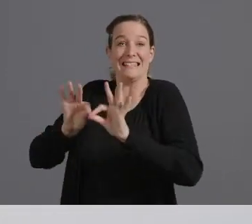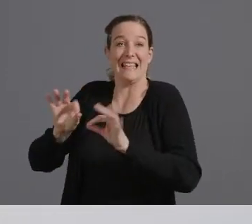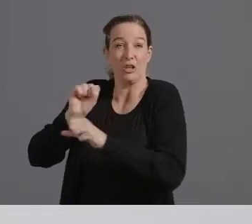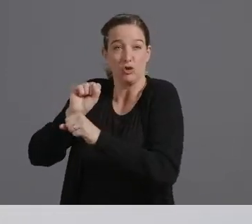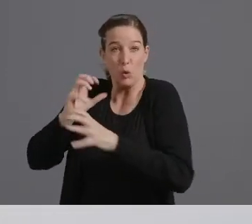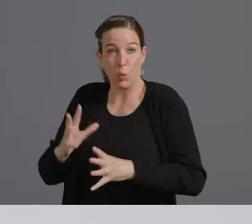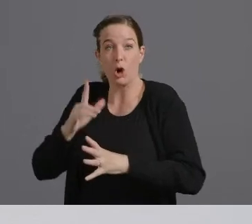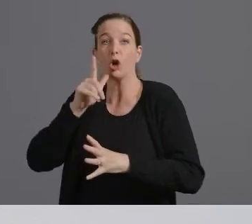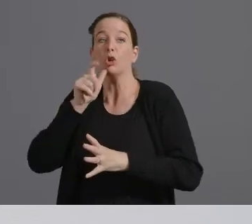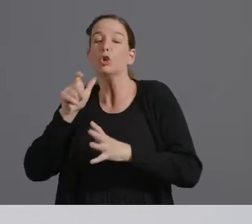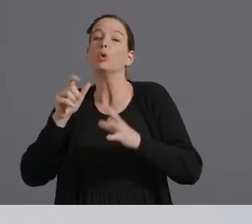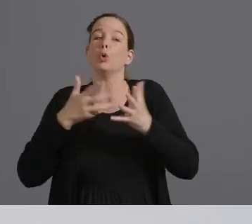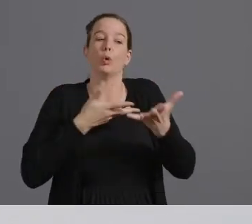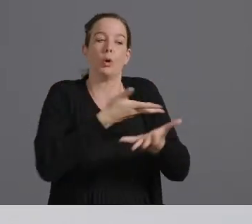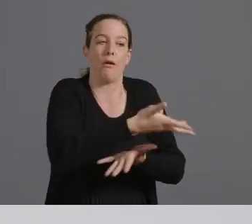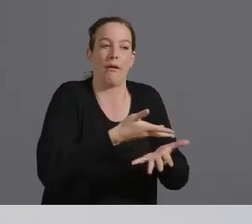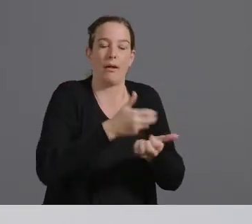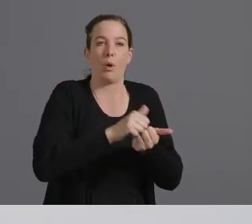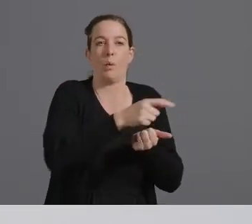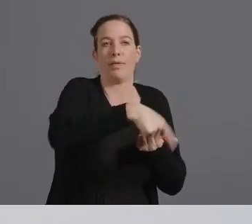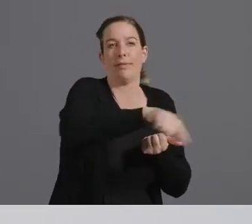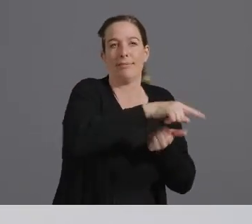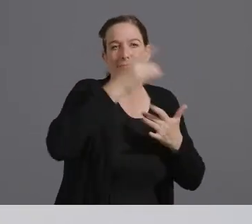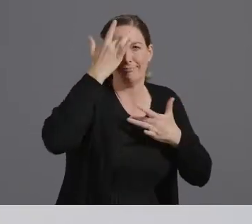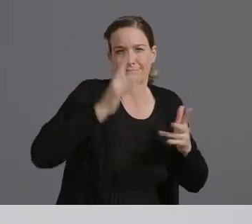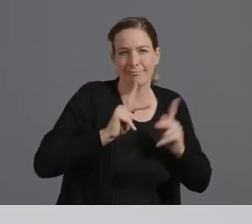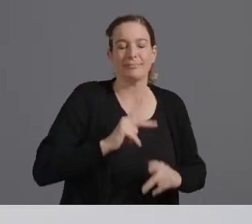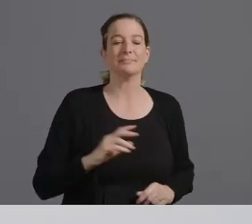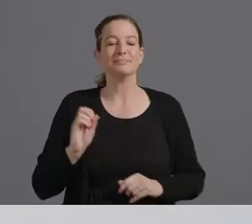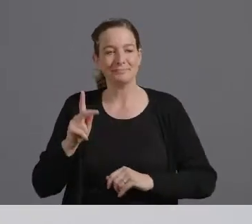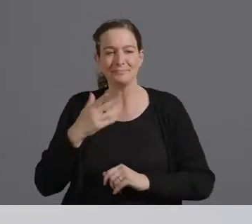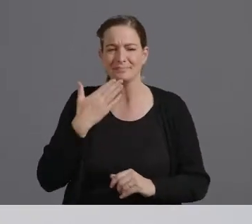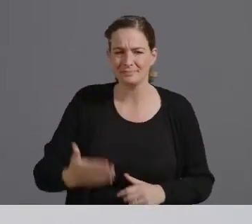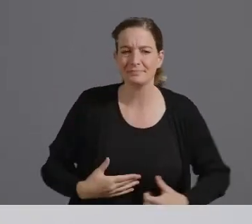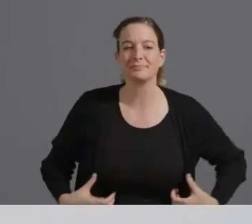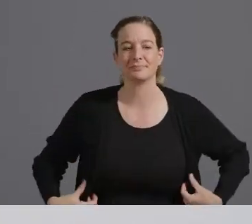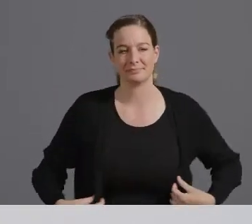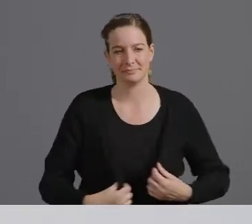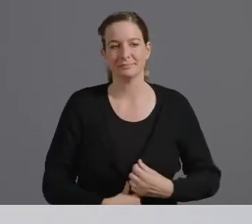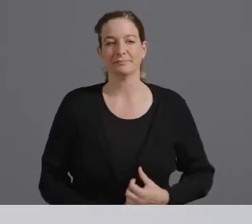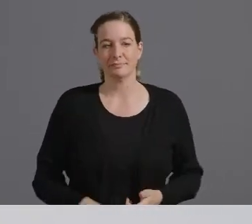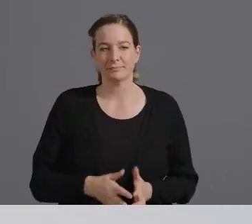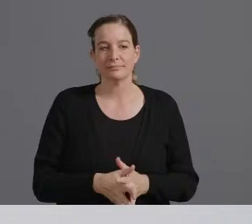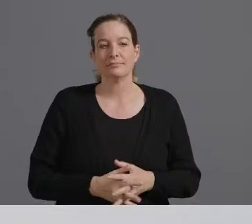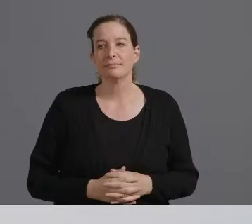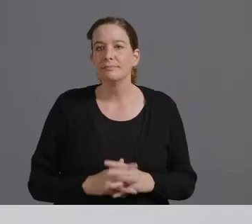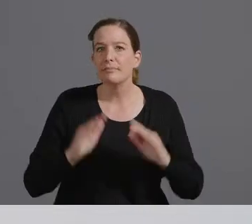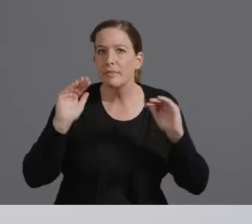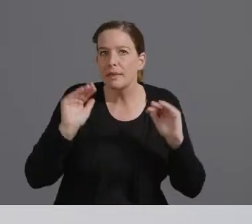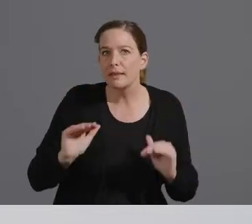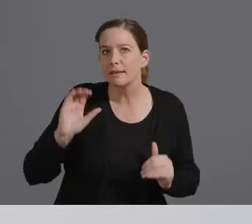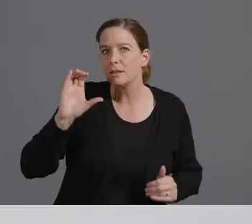Perfect, thank you. You're welcome. Okay, next is Cody Lee. Hi.